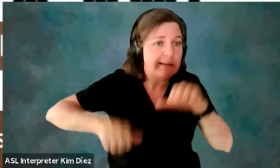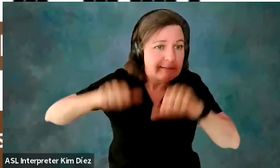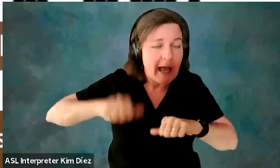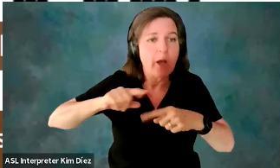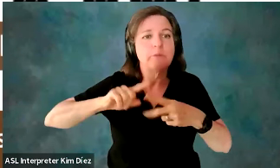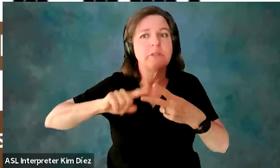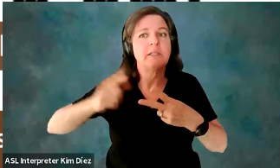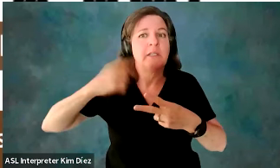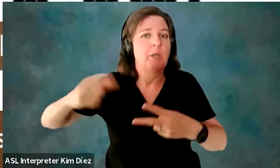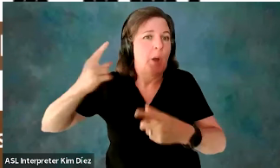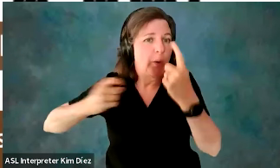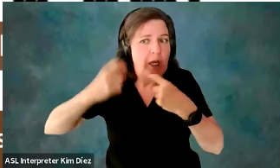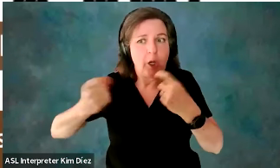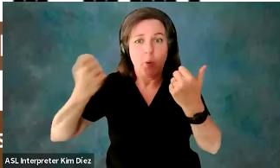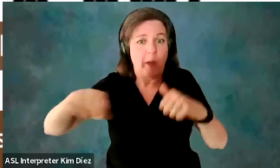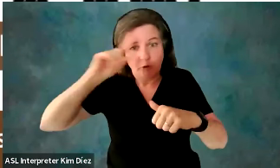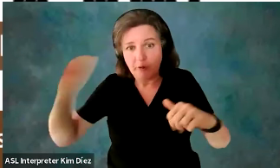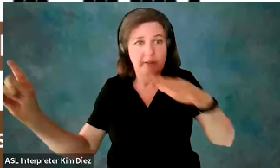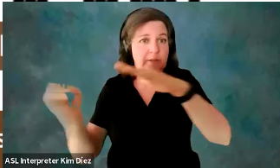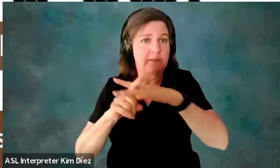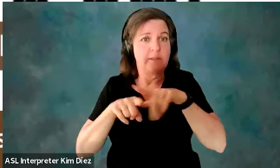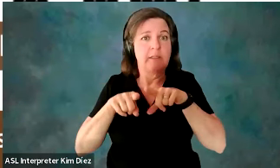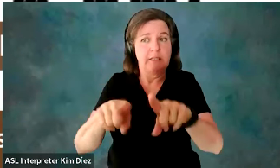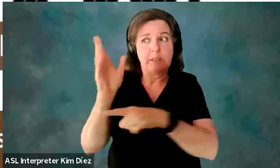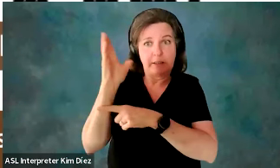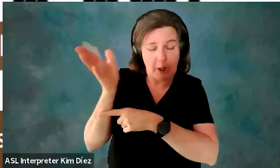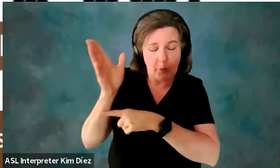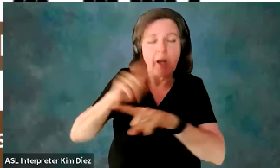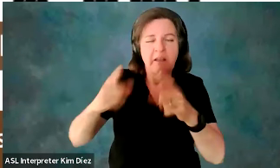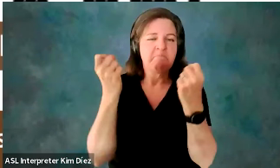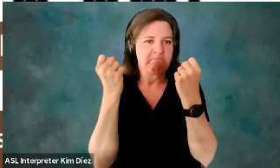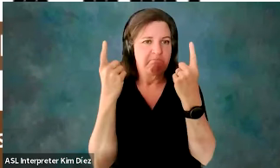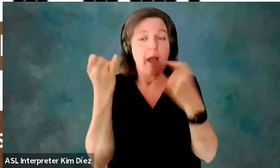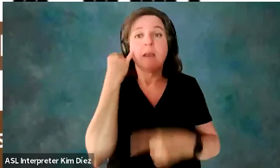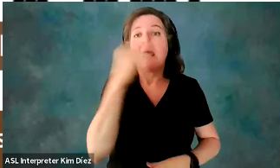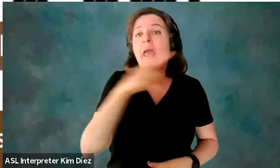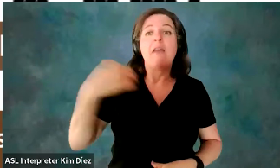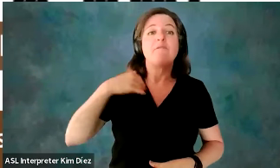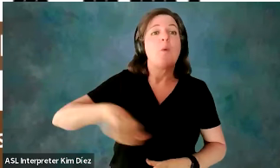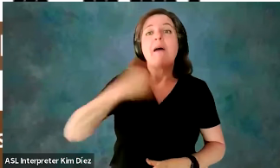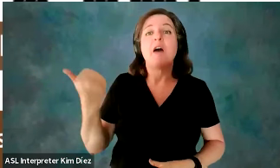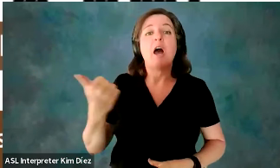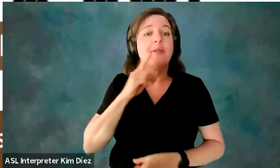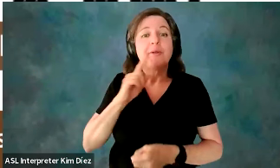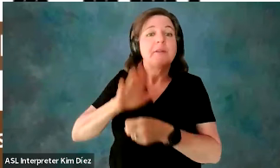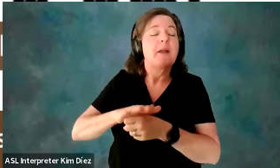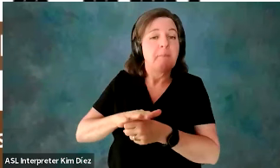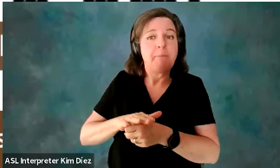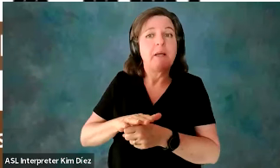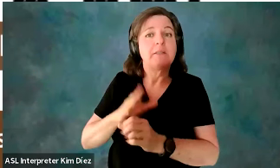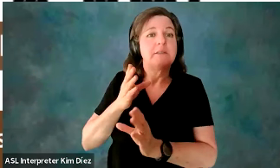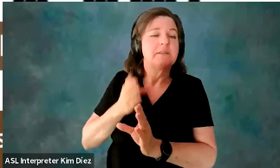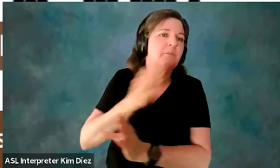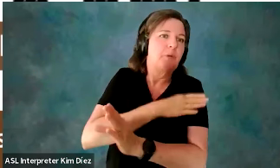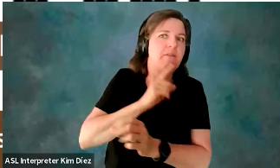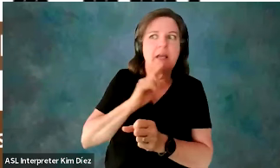questions, please stay with us. But we do understand that if you have other commitments and previous appointments,